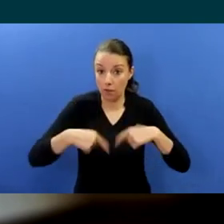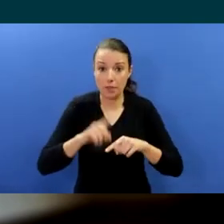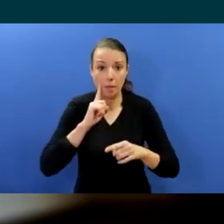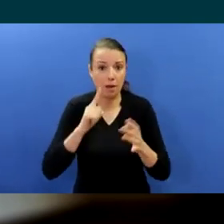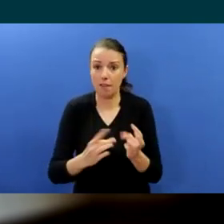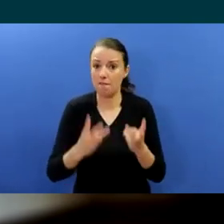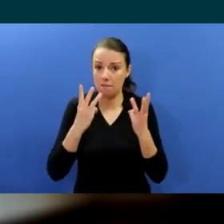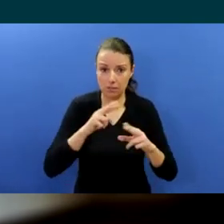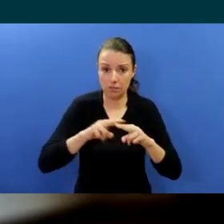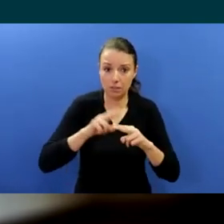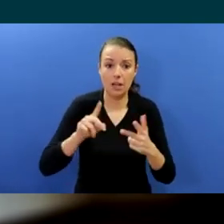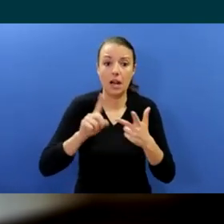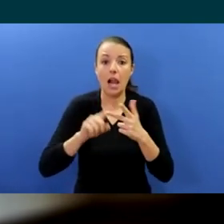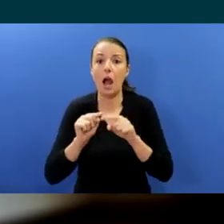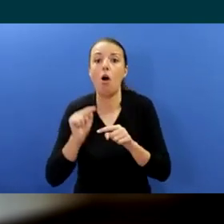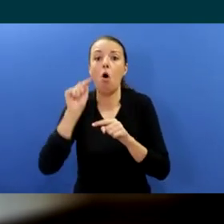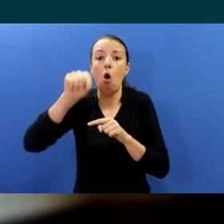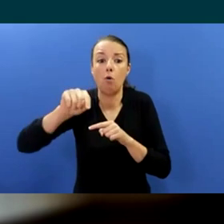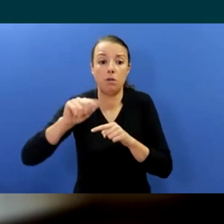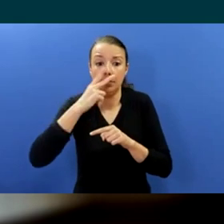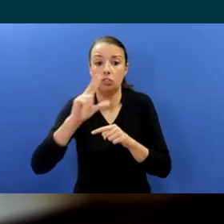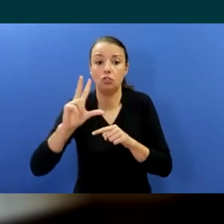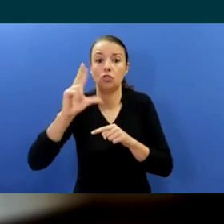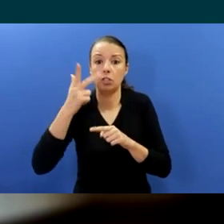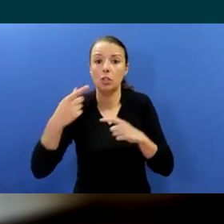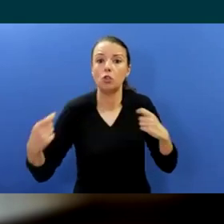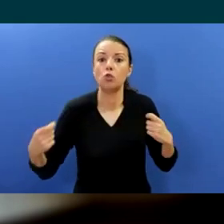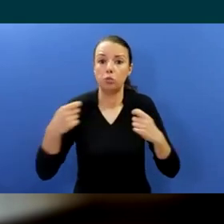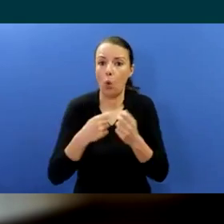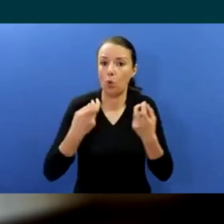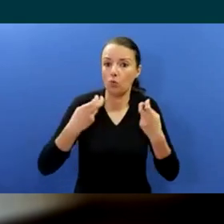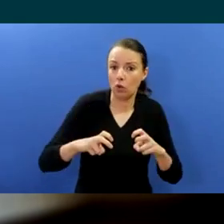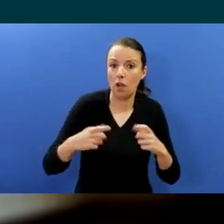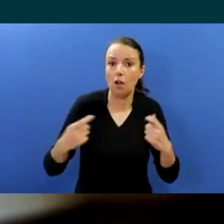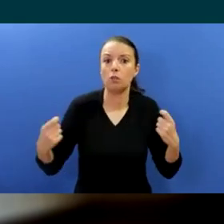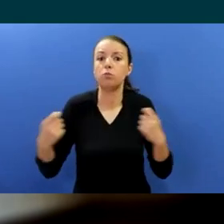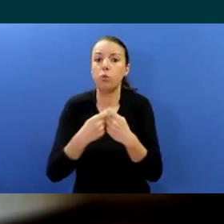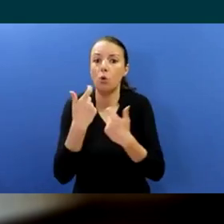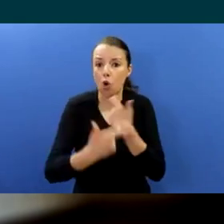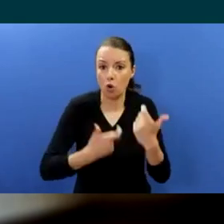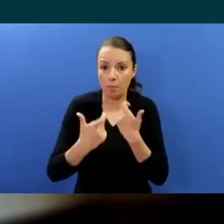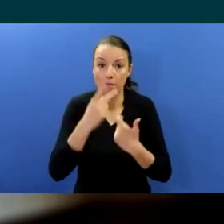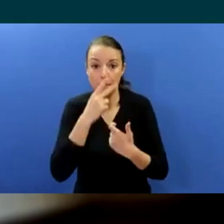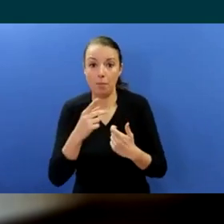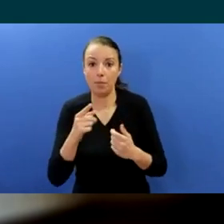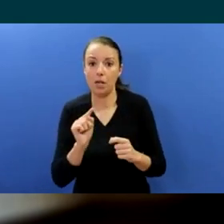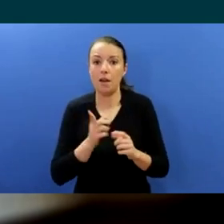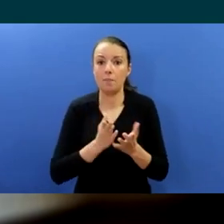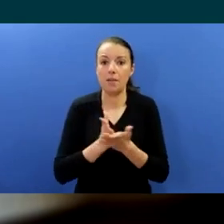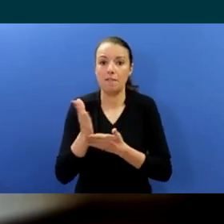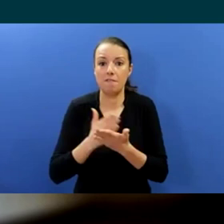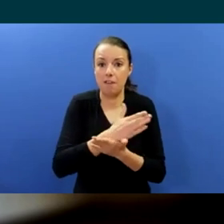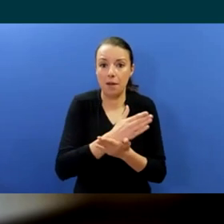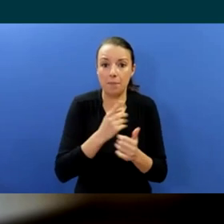is really like these 2 ways. It's a dialogue mindset, which also means that in some